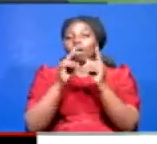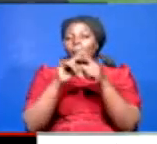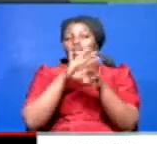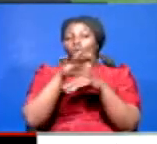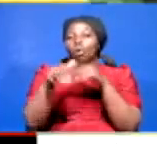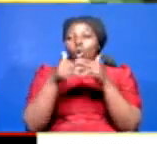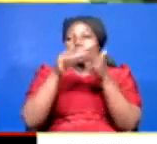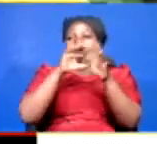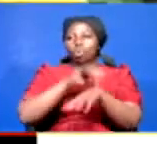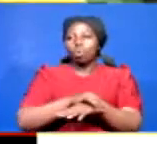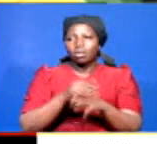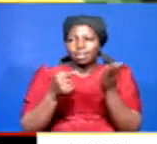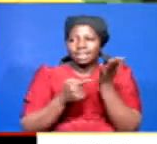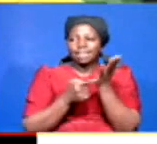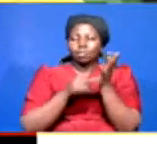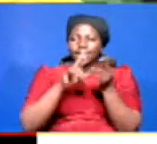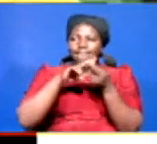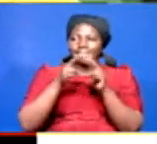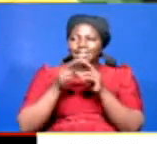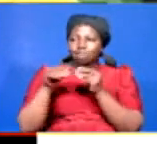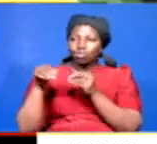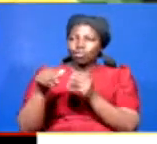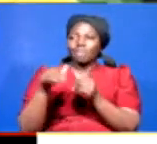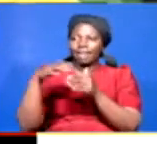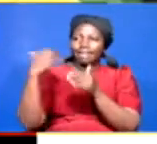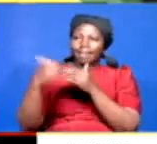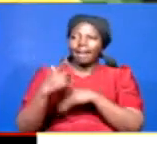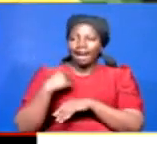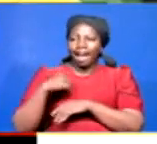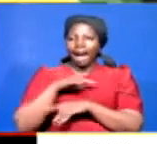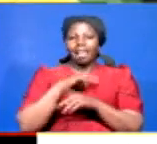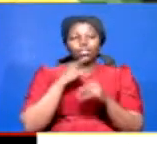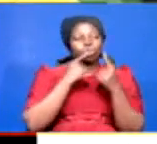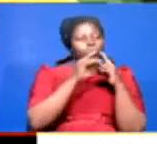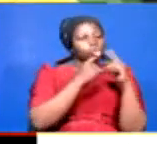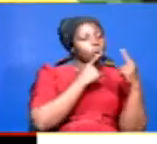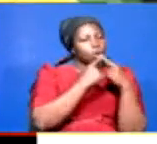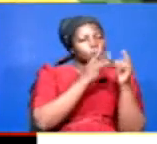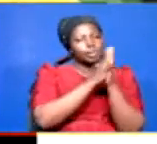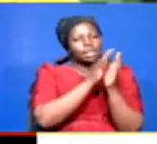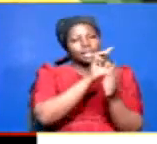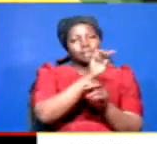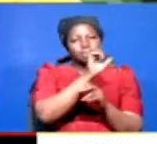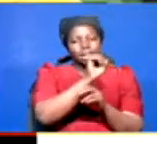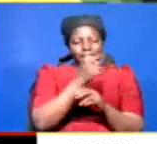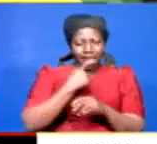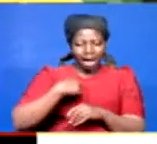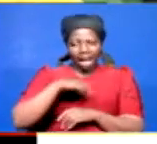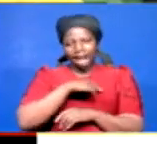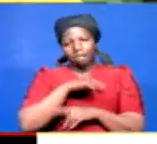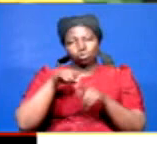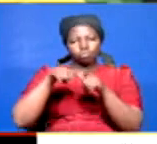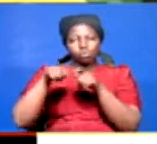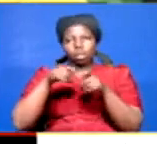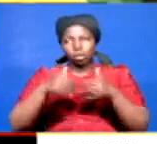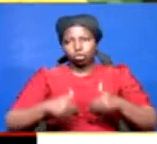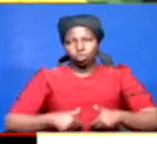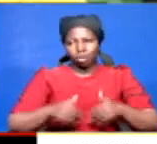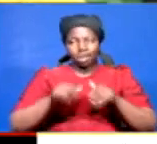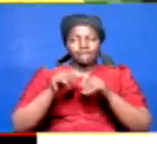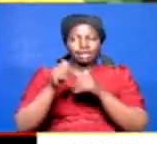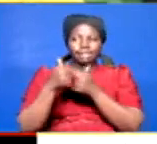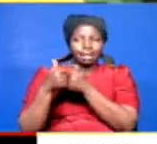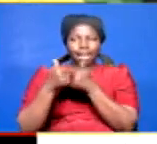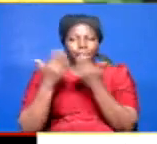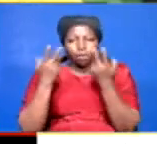a technology-related solution at the end. We had reached out to Microsoft last year. We run a youth challenge where we look at innovations from across the country and